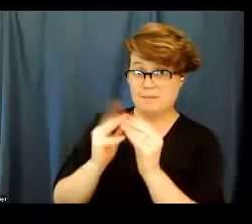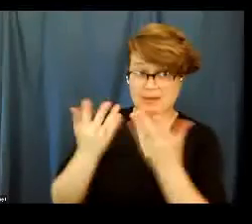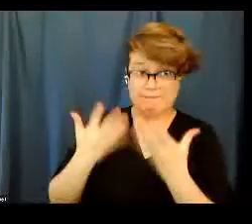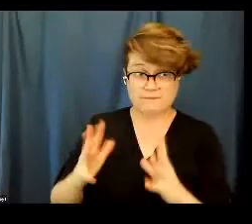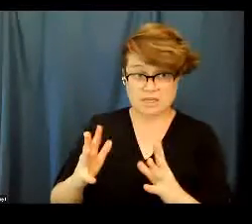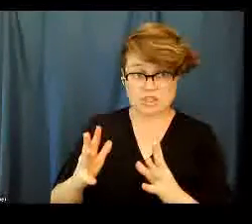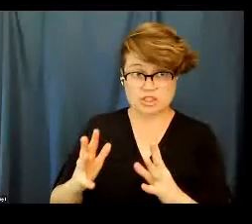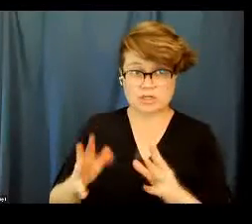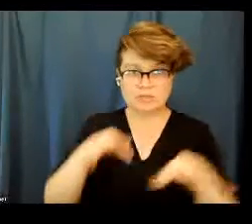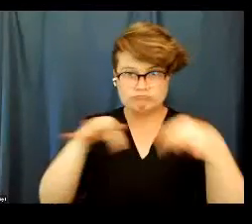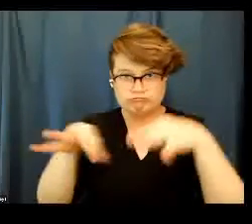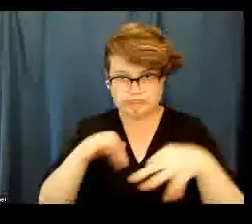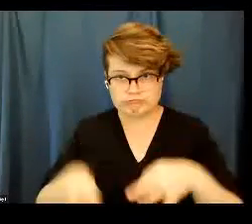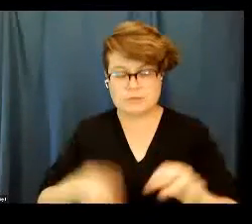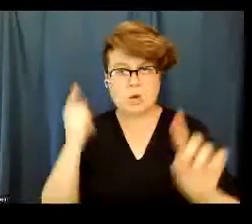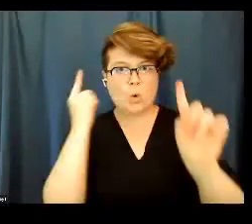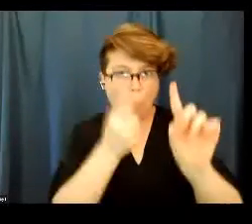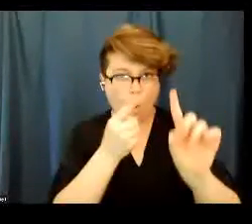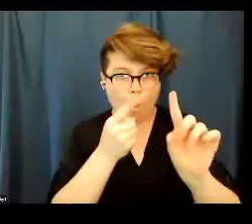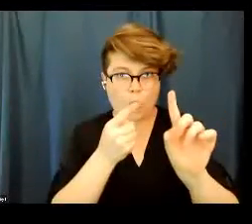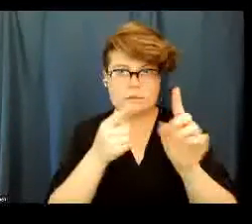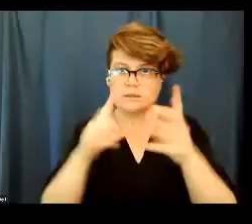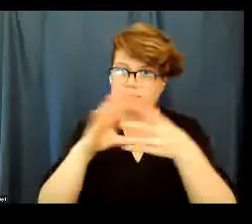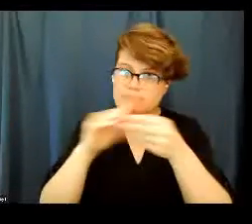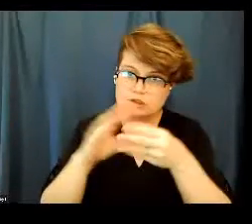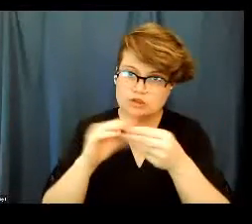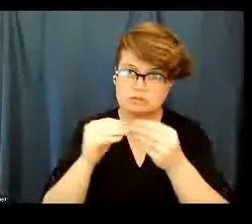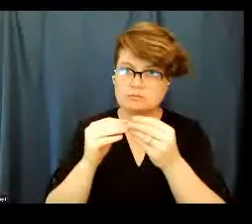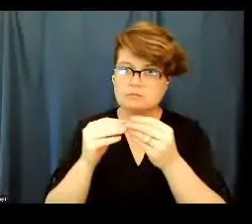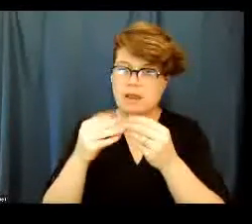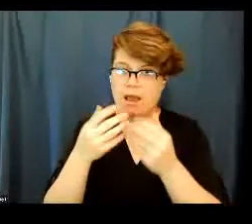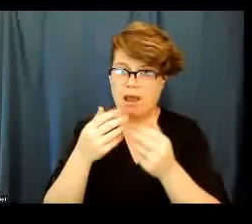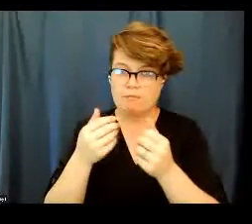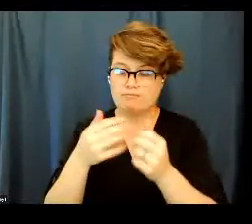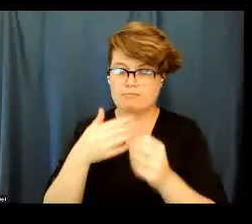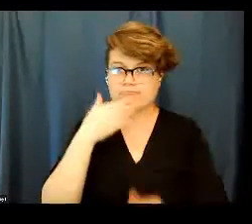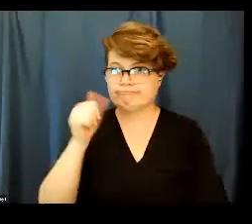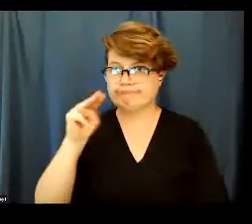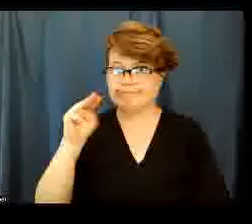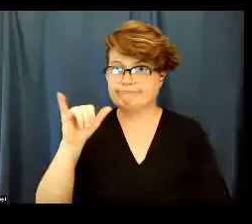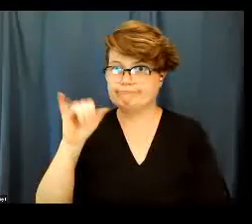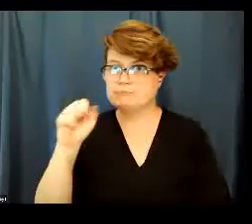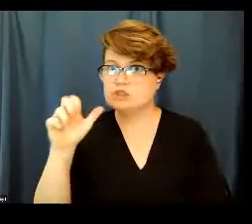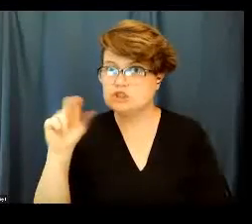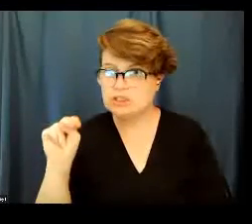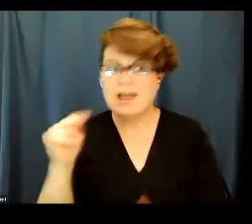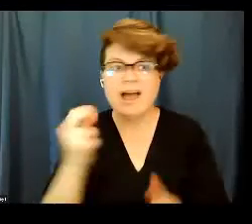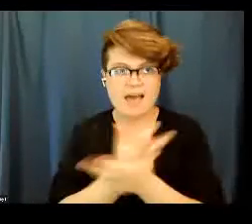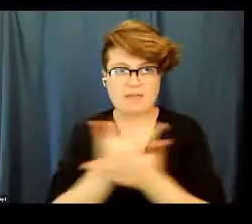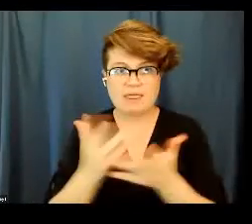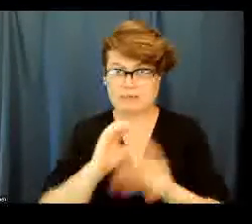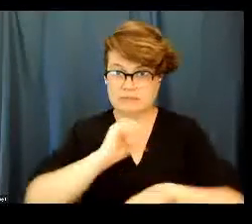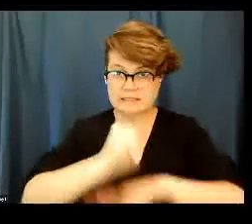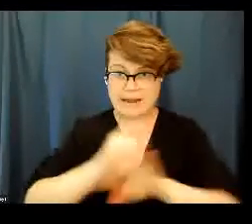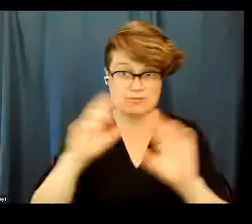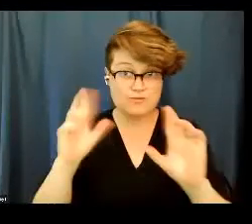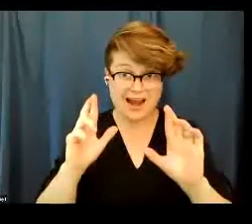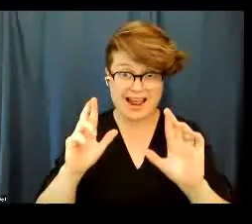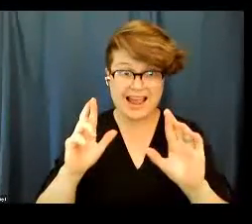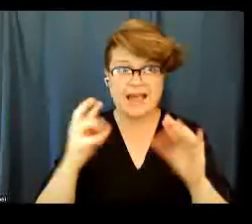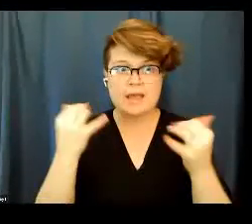goals, and objectives. Awesome. So now what? Now that we've done all of that really initial planning and